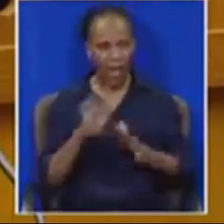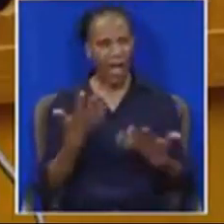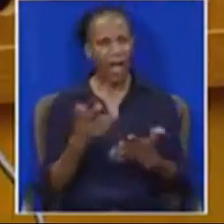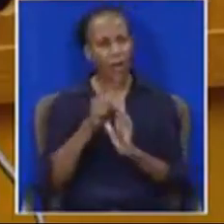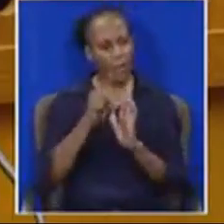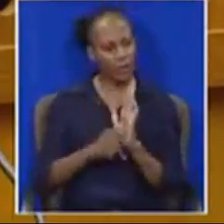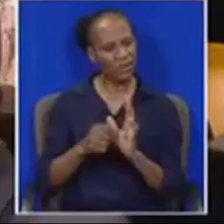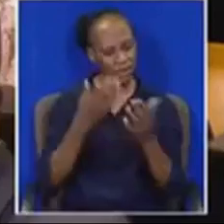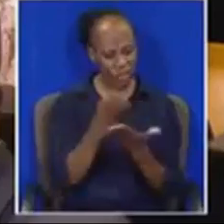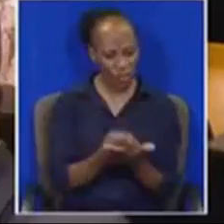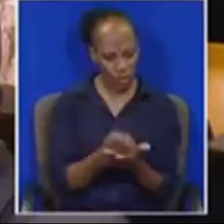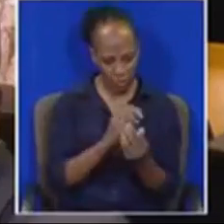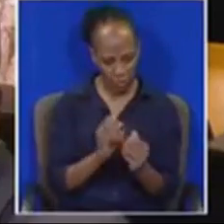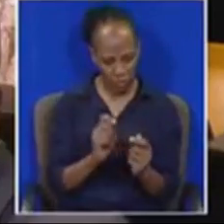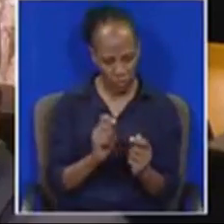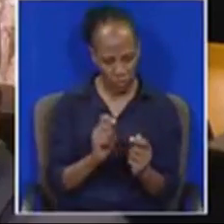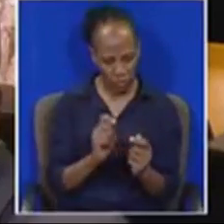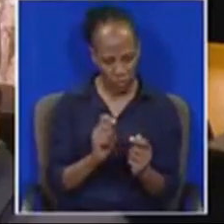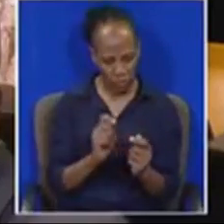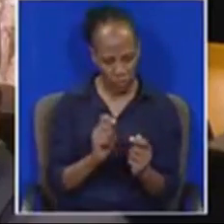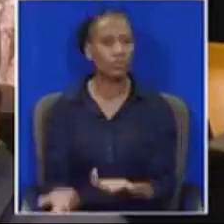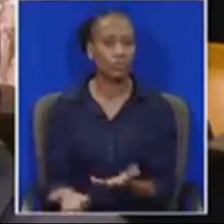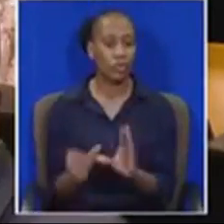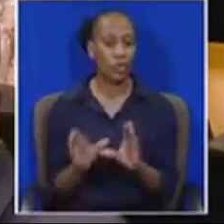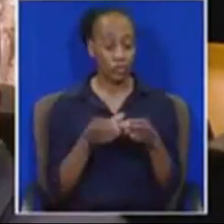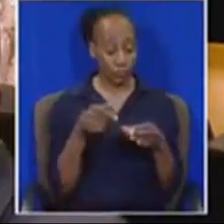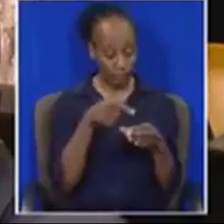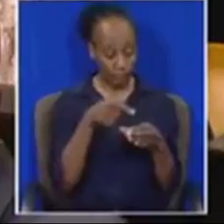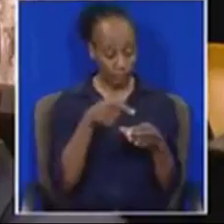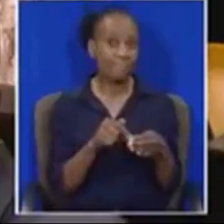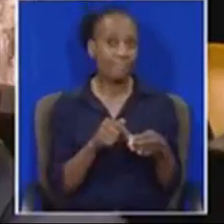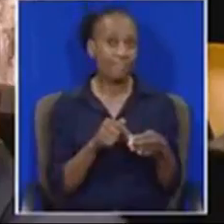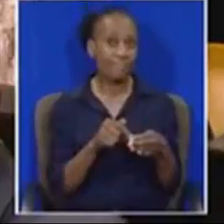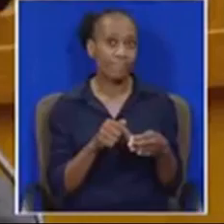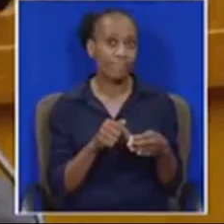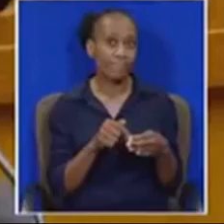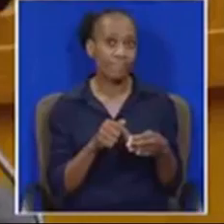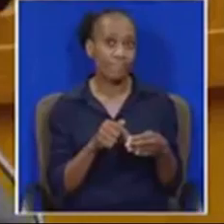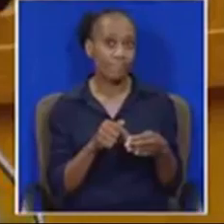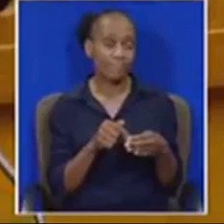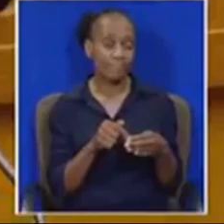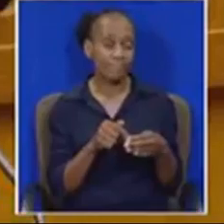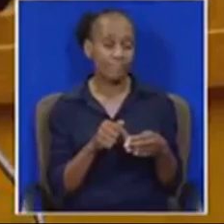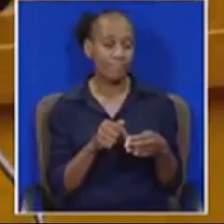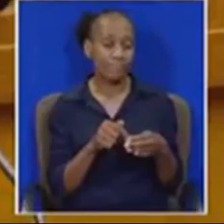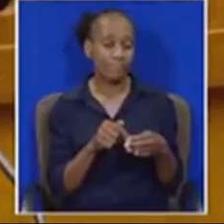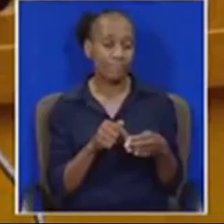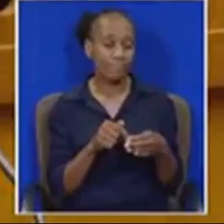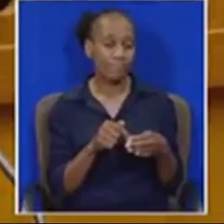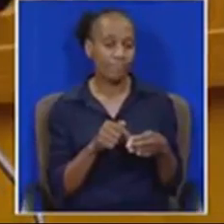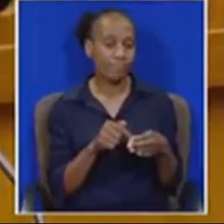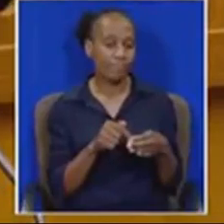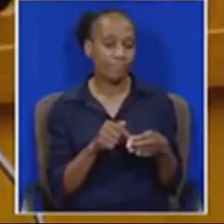policy. This Council will draw on keys and capabilities